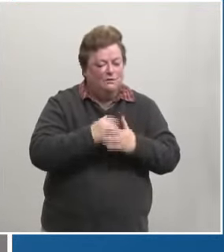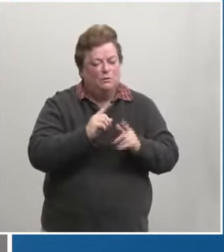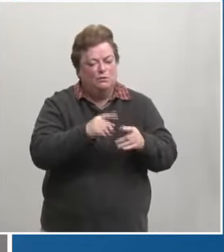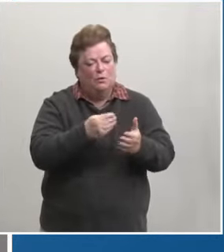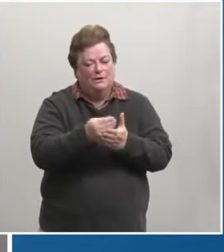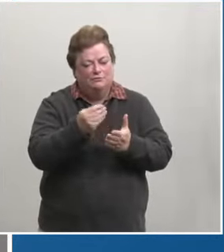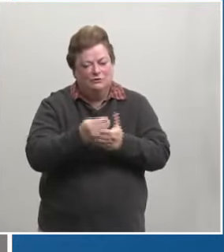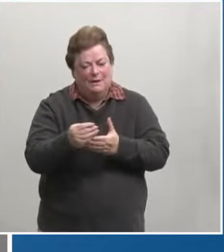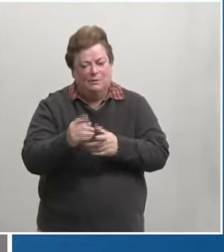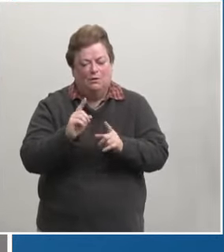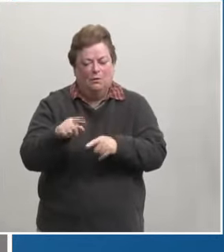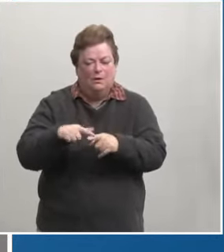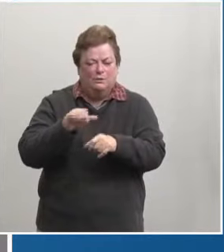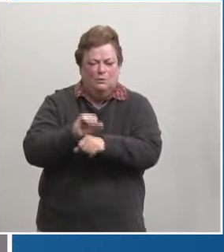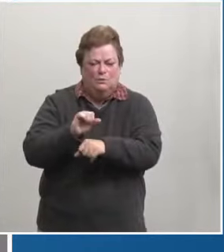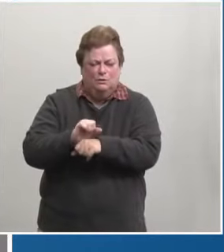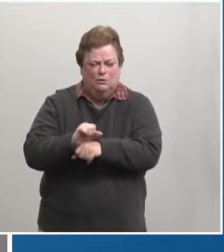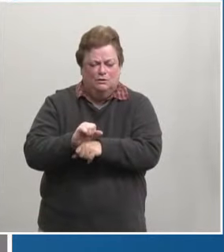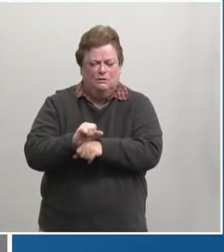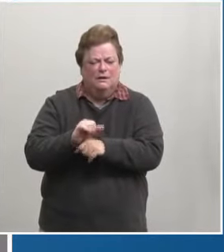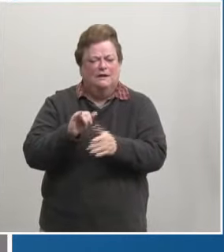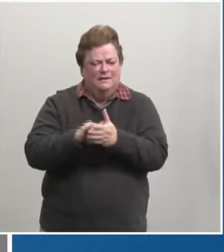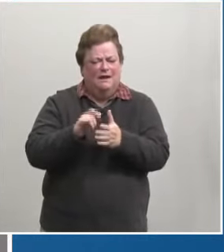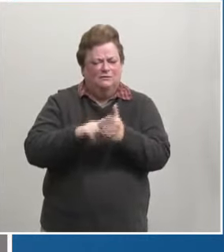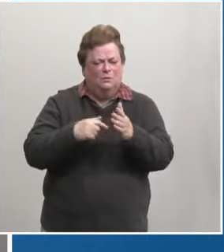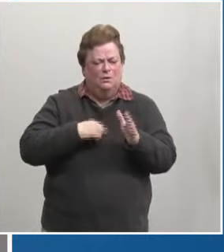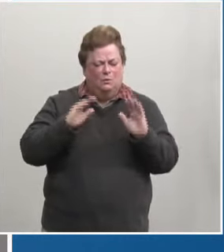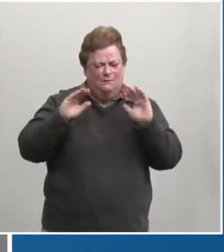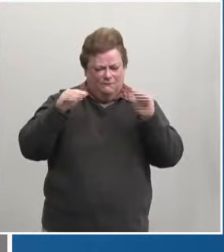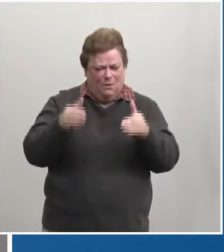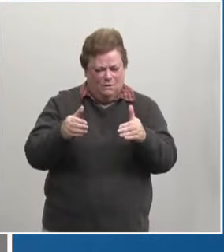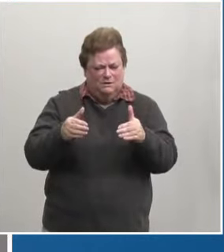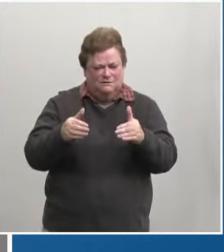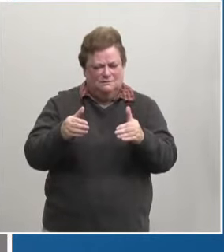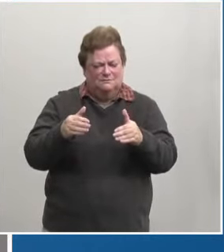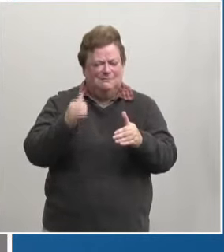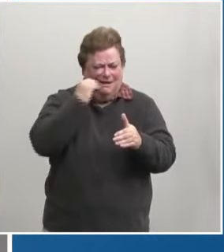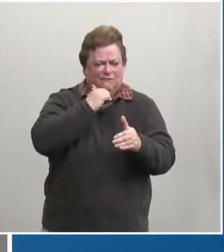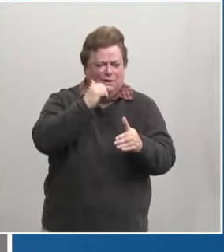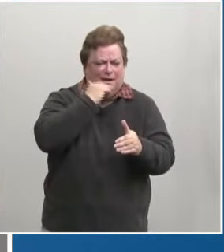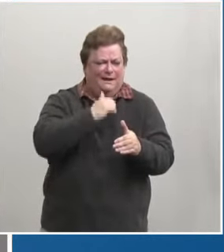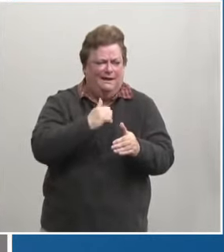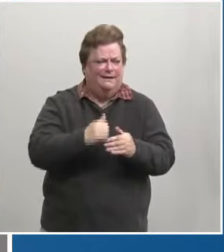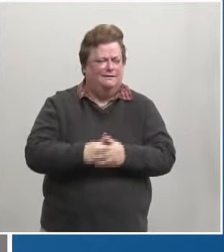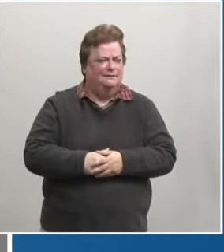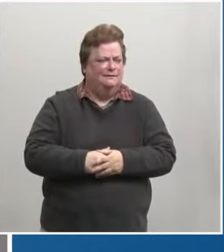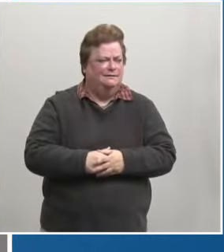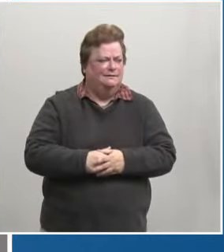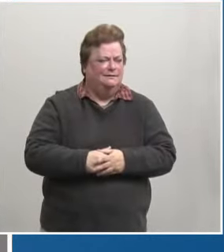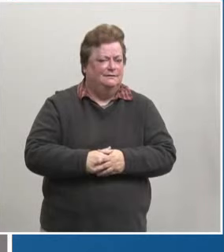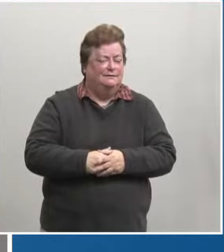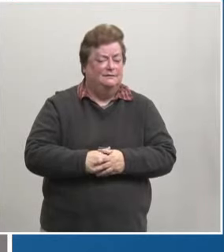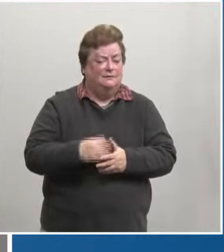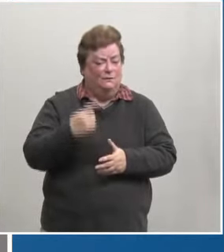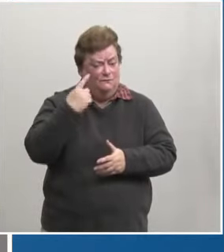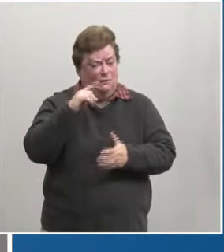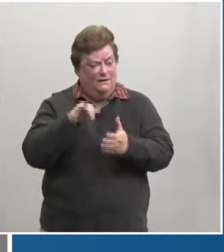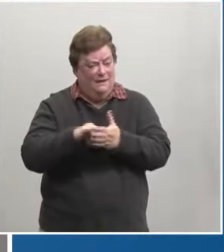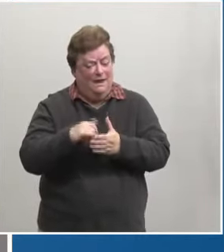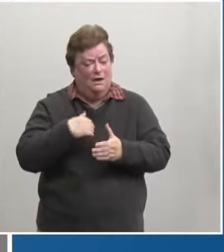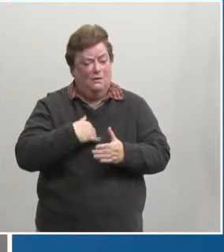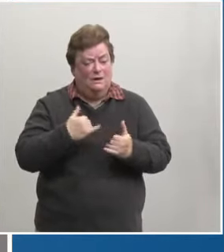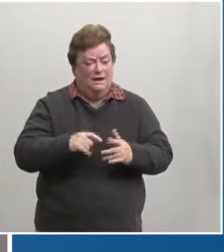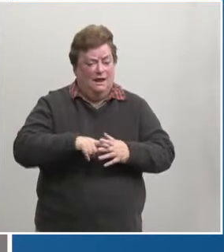resuming activities. And that's what we're focused on each and every day. To that end, we have recently